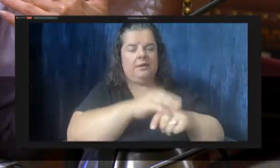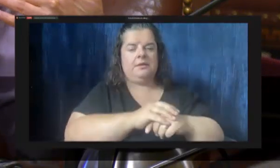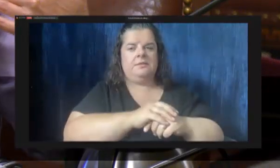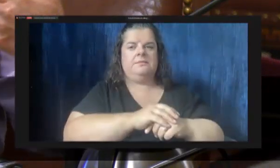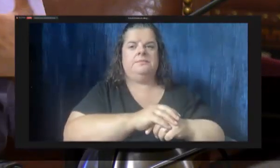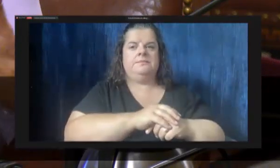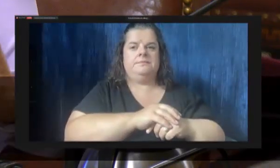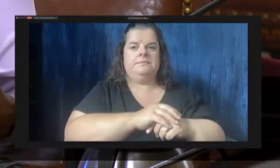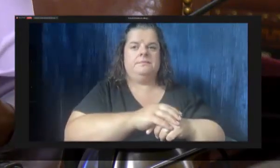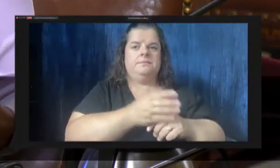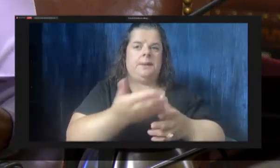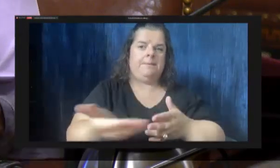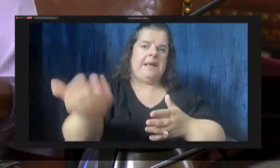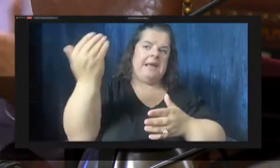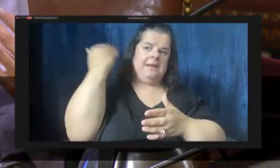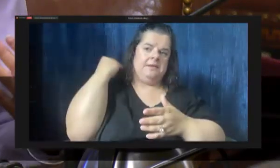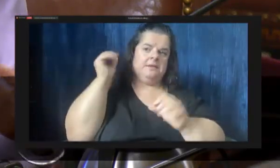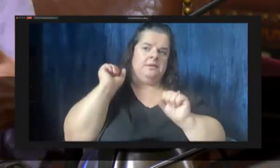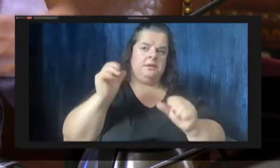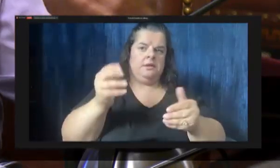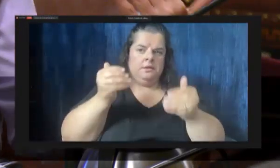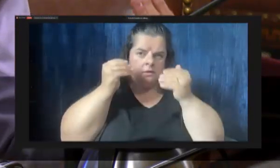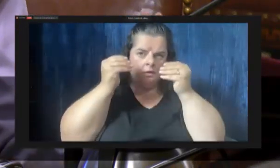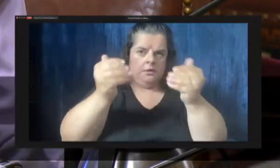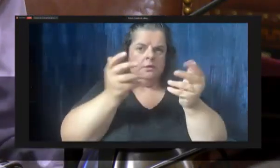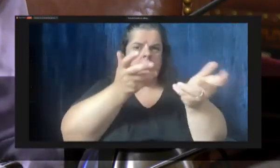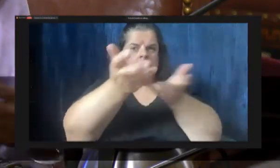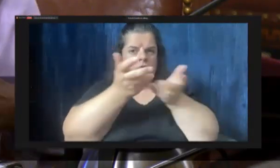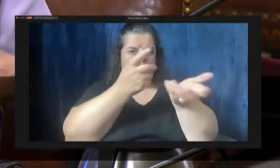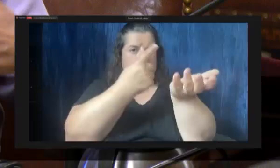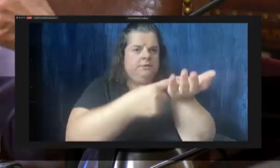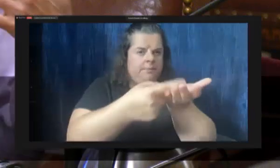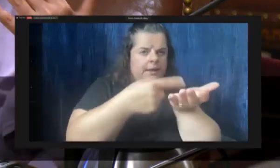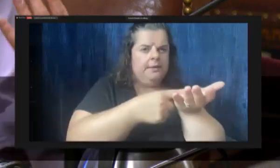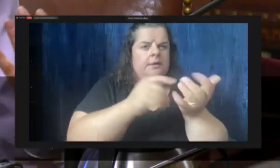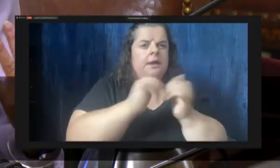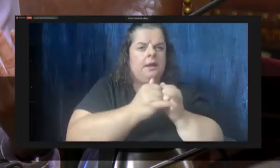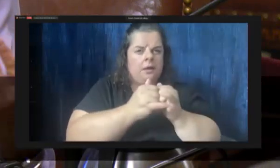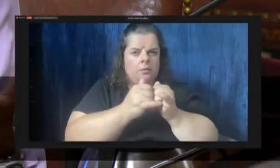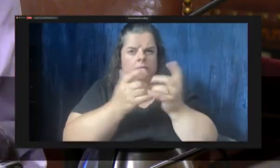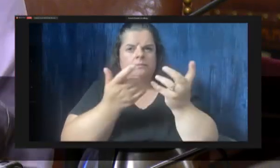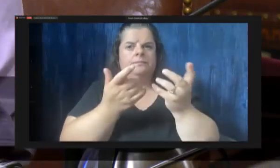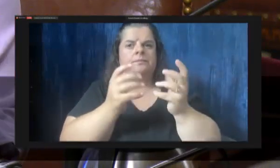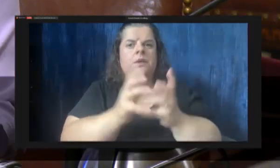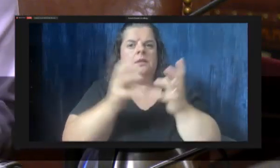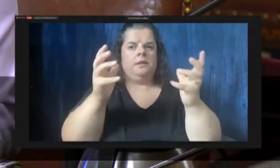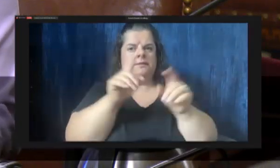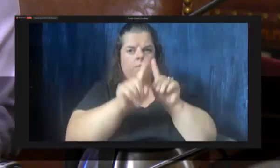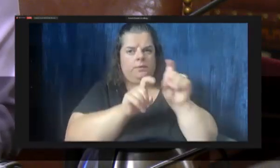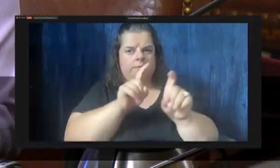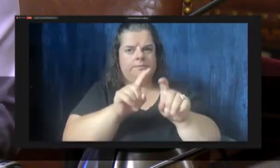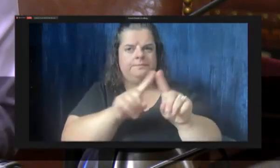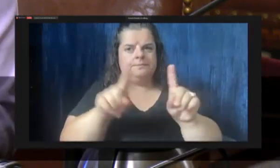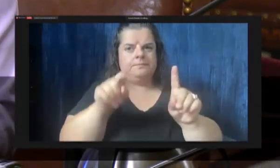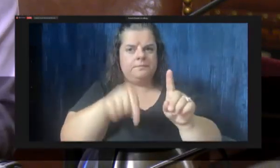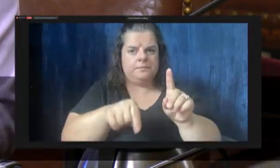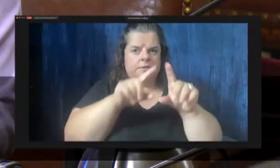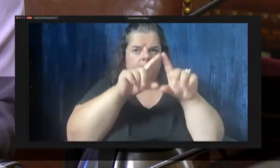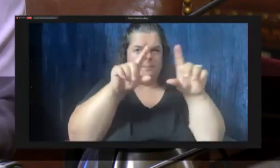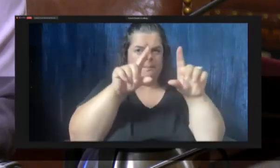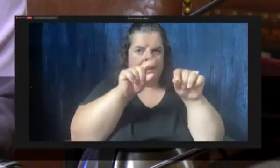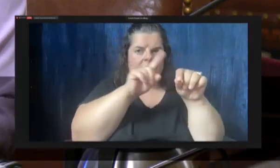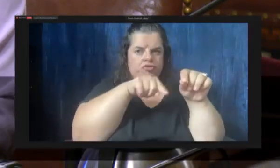us so that we can engage, we can debate, we can talk about how to do it, we can have a lot of questions about that, but getting this box